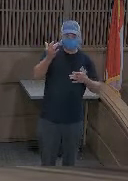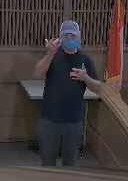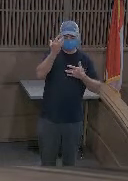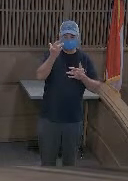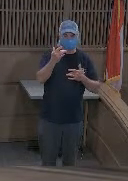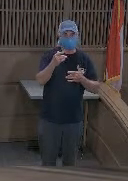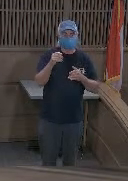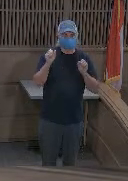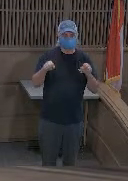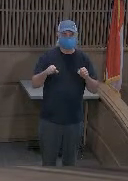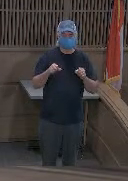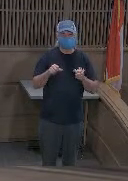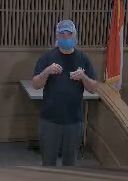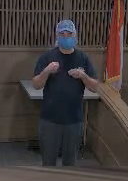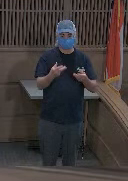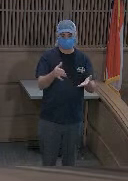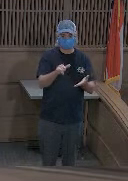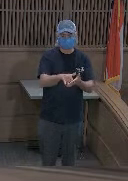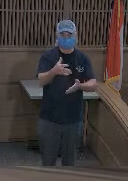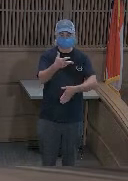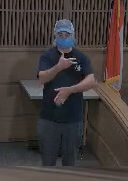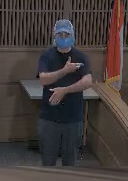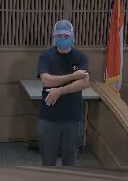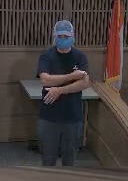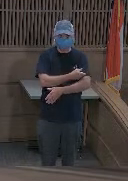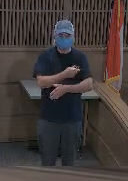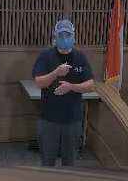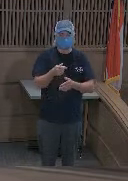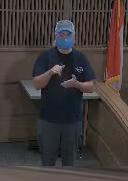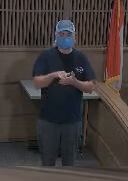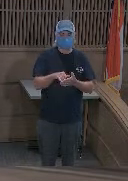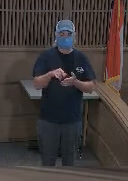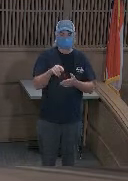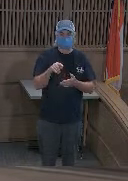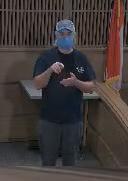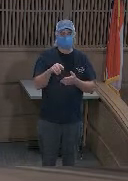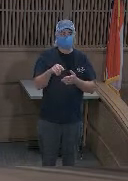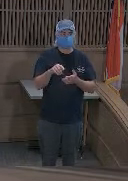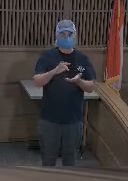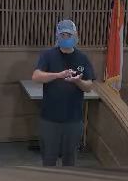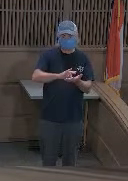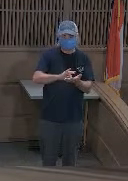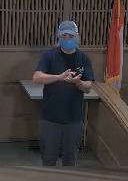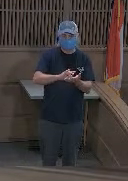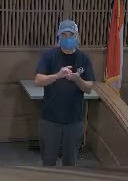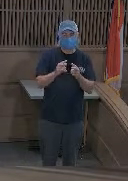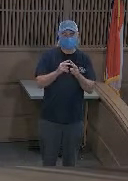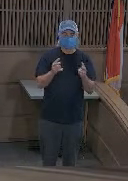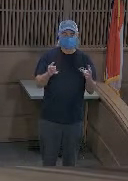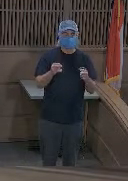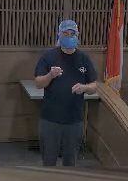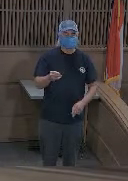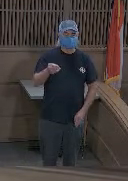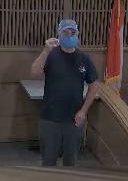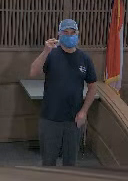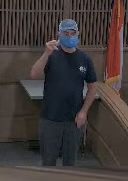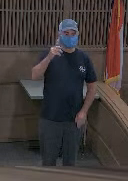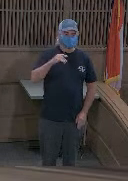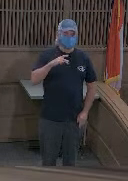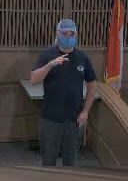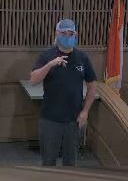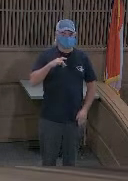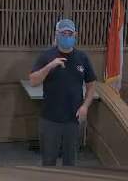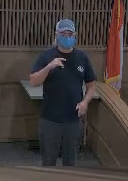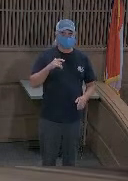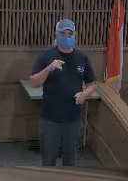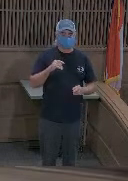we are aware that this treatment has a very high rate of preventing patients